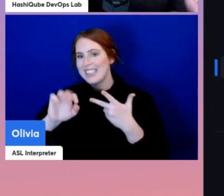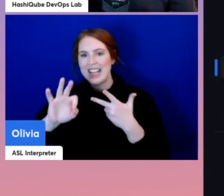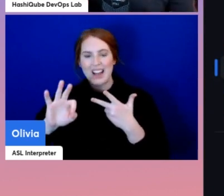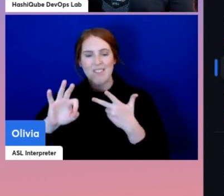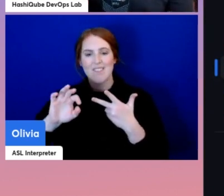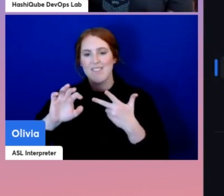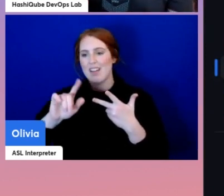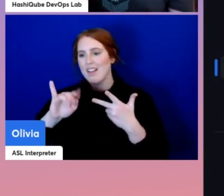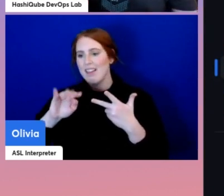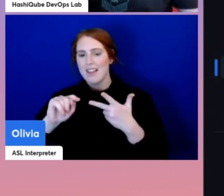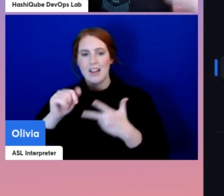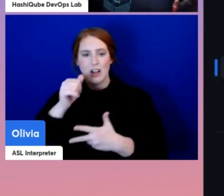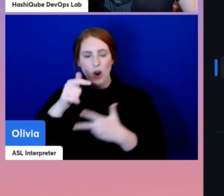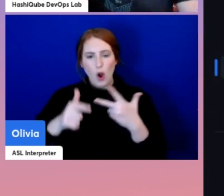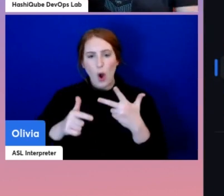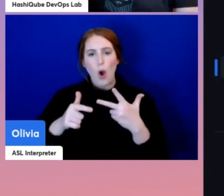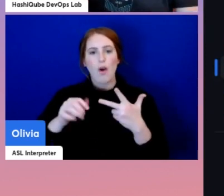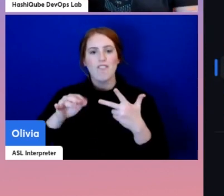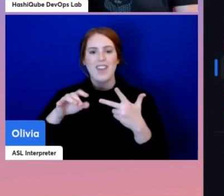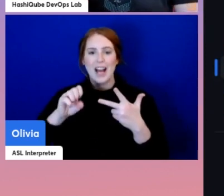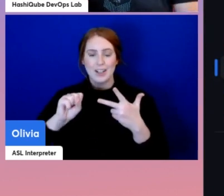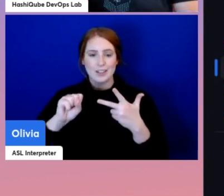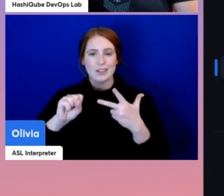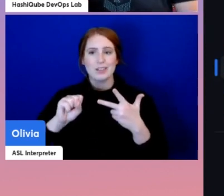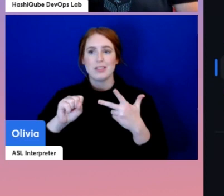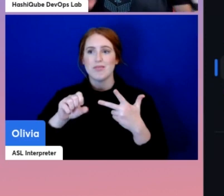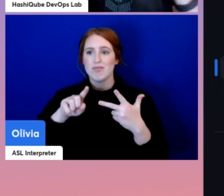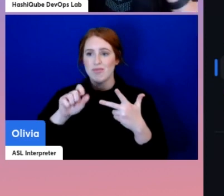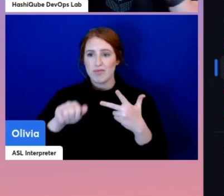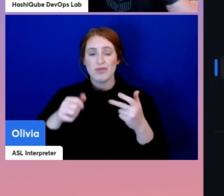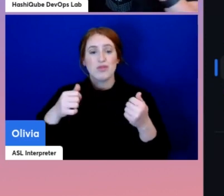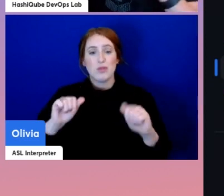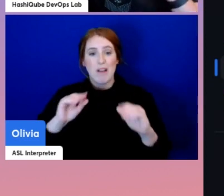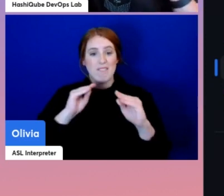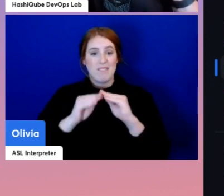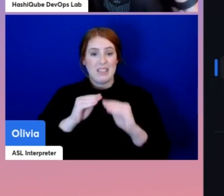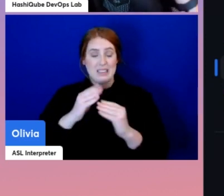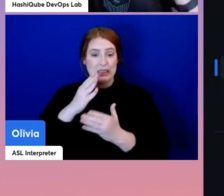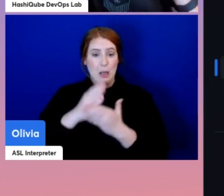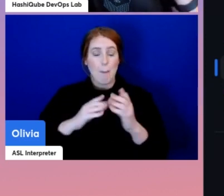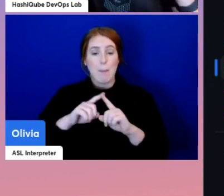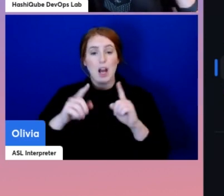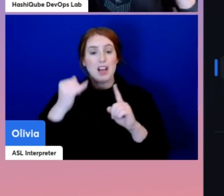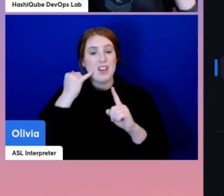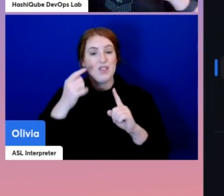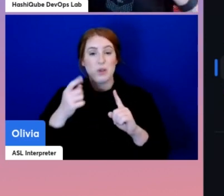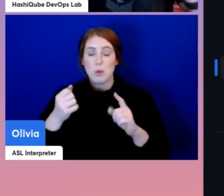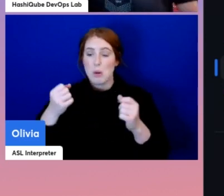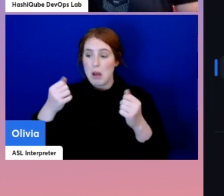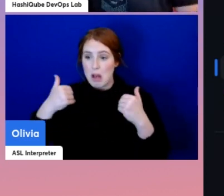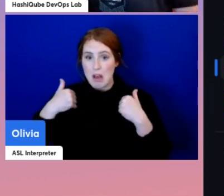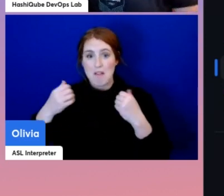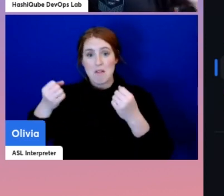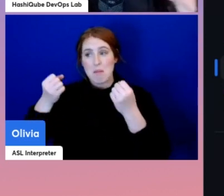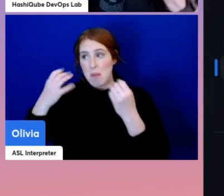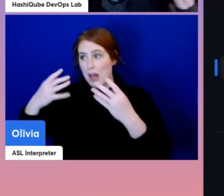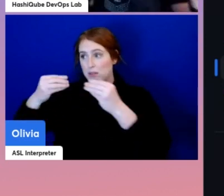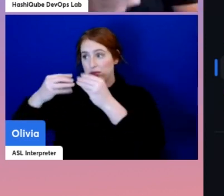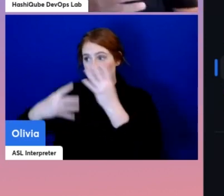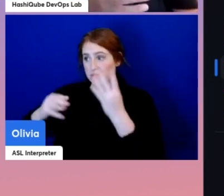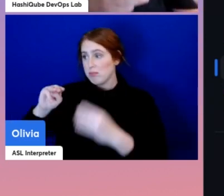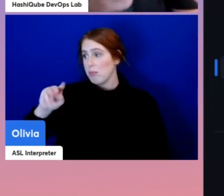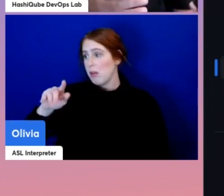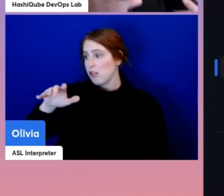are duplicated. And if you make a fix in some of them, if you have a lot of modules, it could take quite a while to